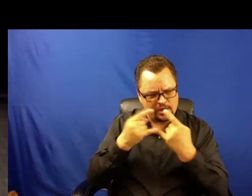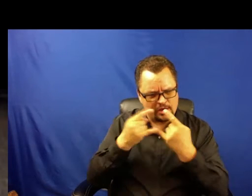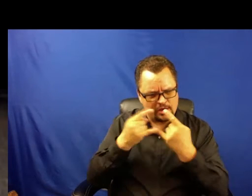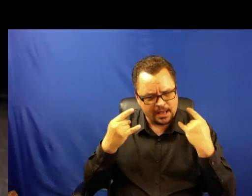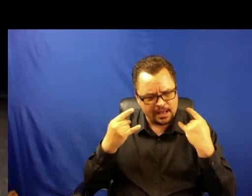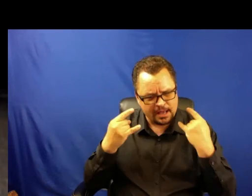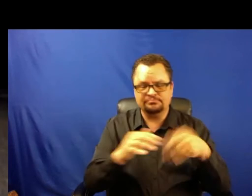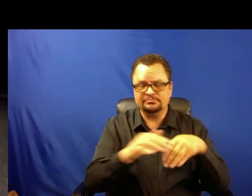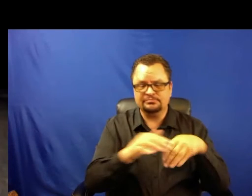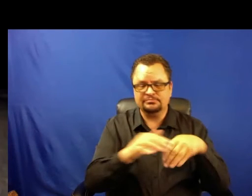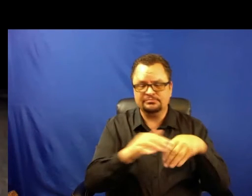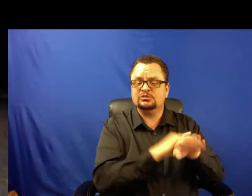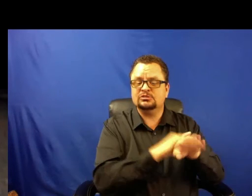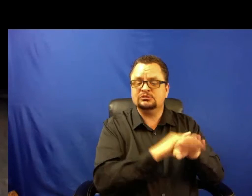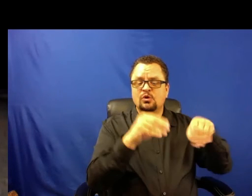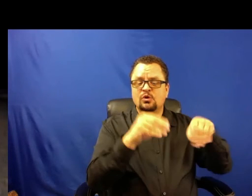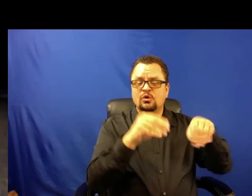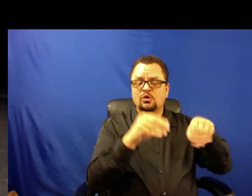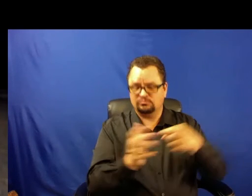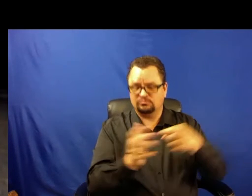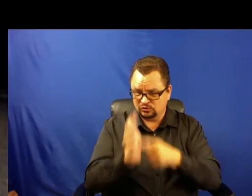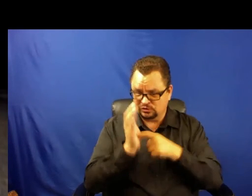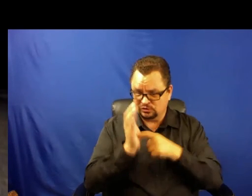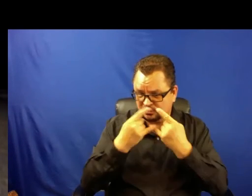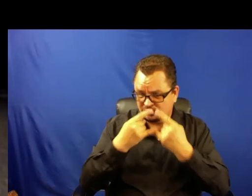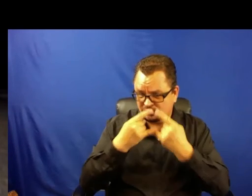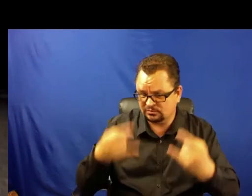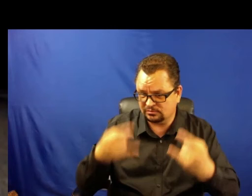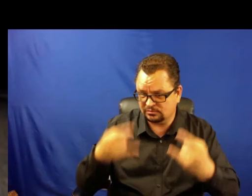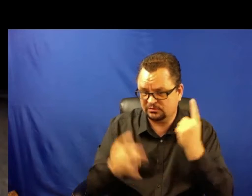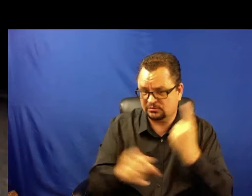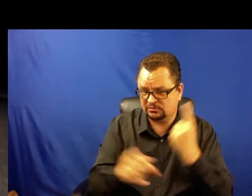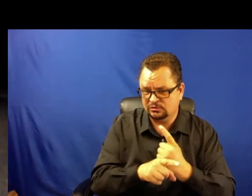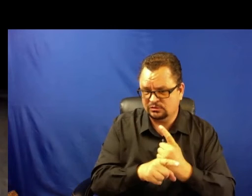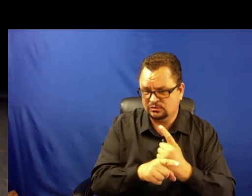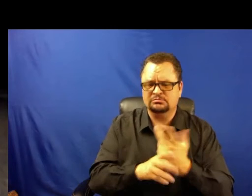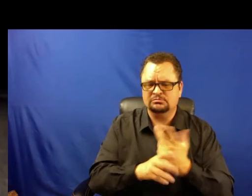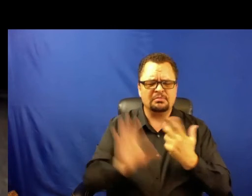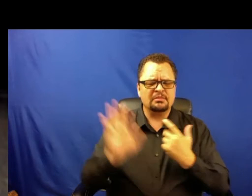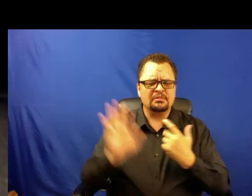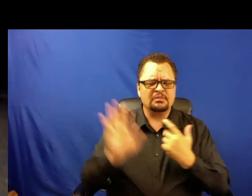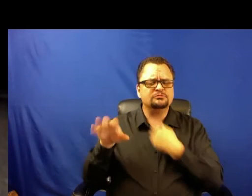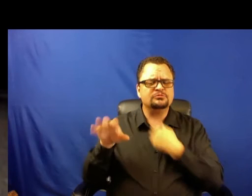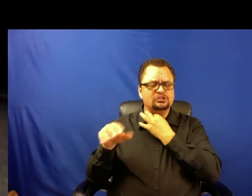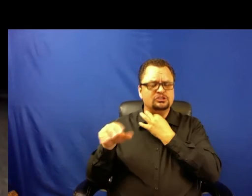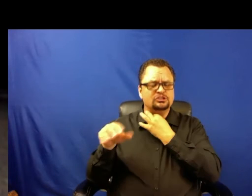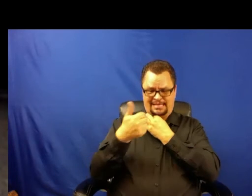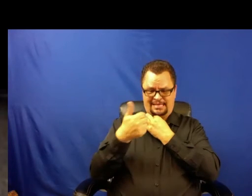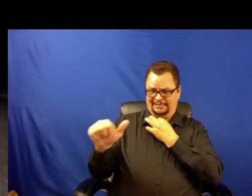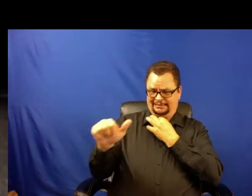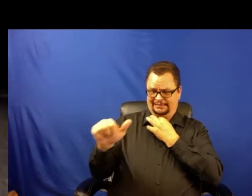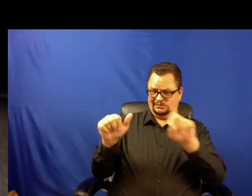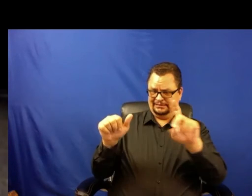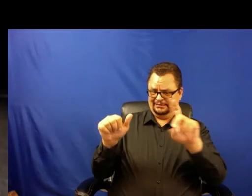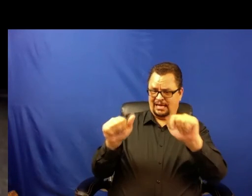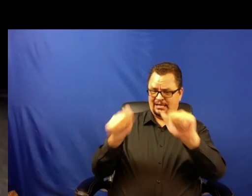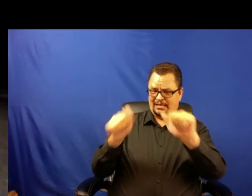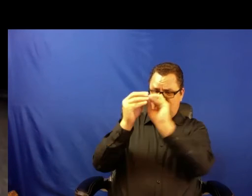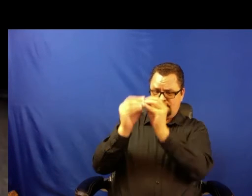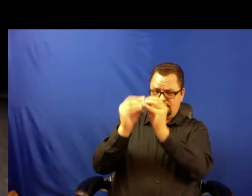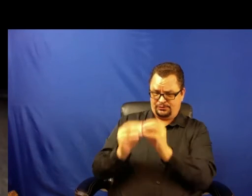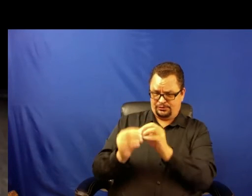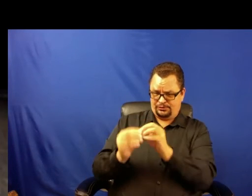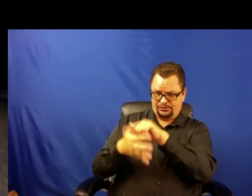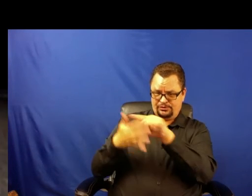any data that shows, like, if we were to extrapolate them out as a, Manitou